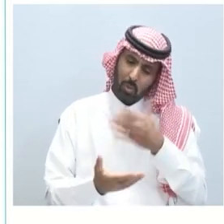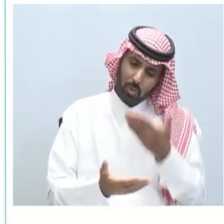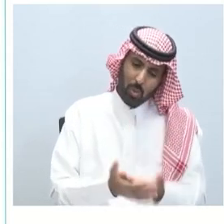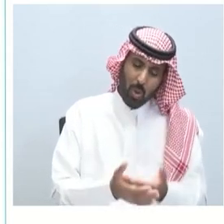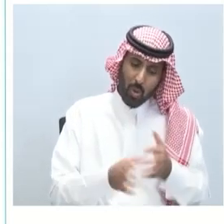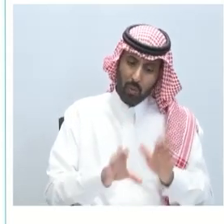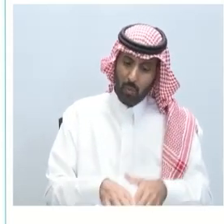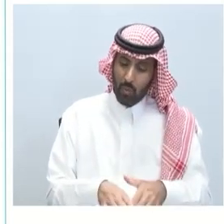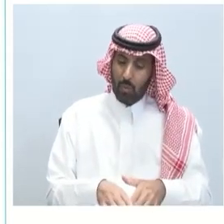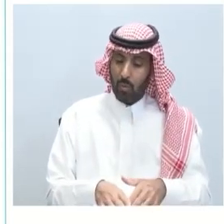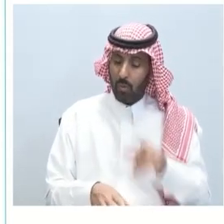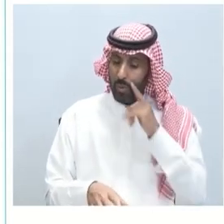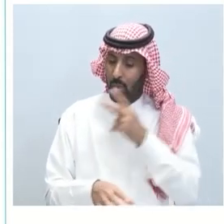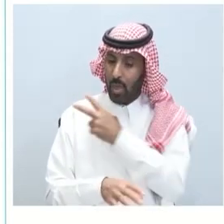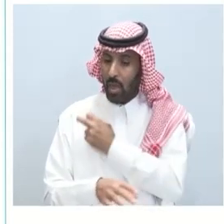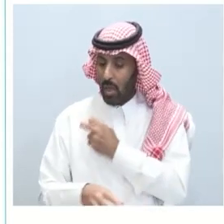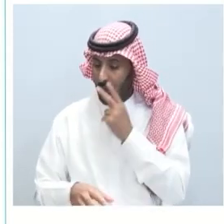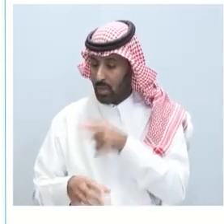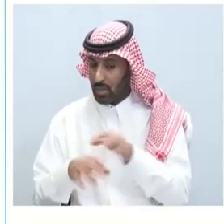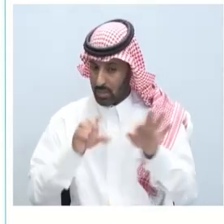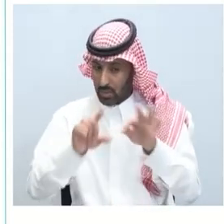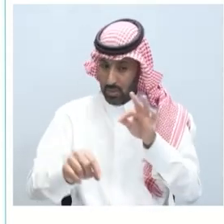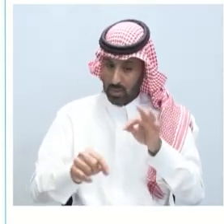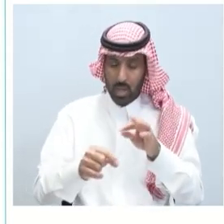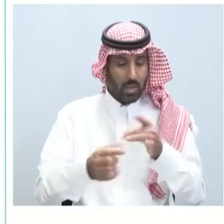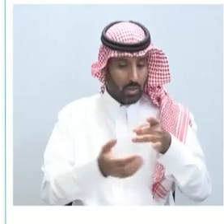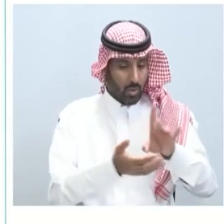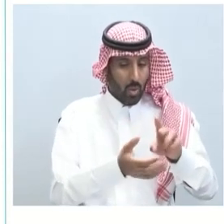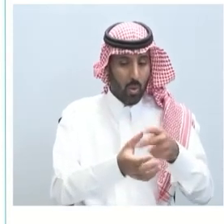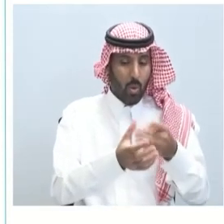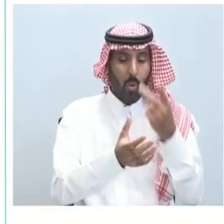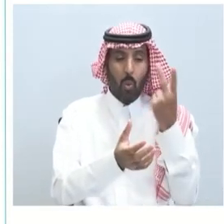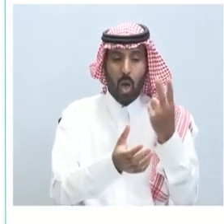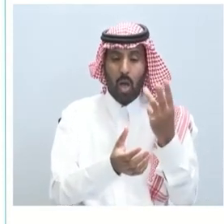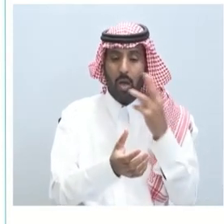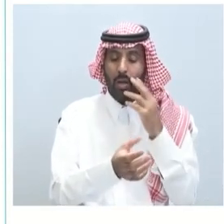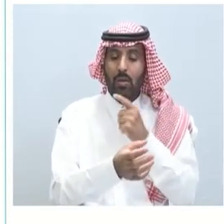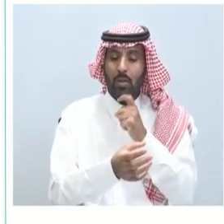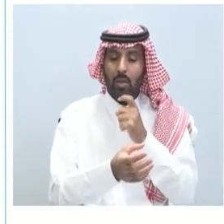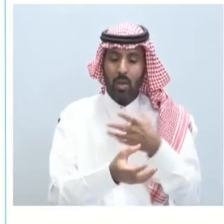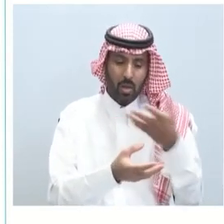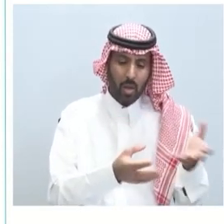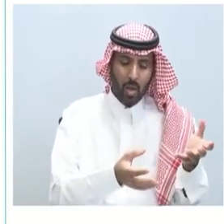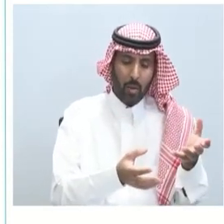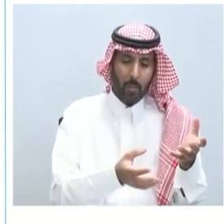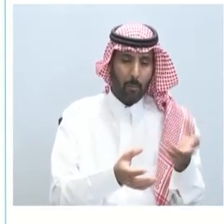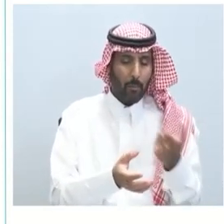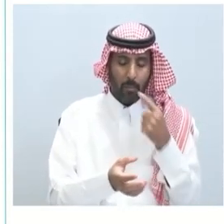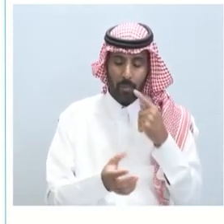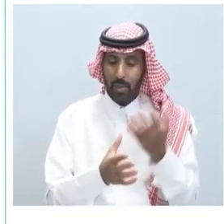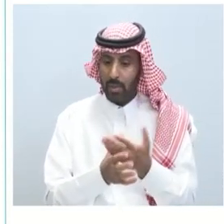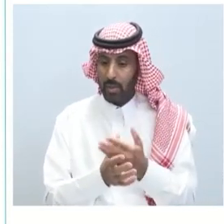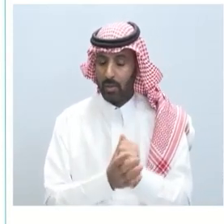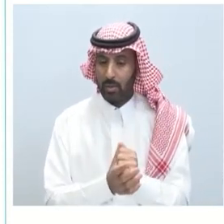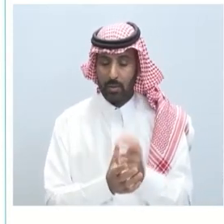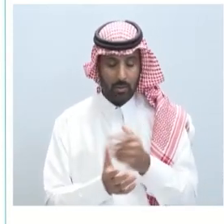freezing water. The captain considers his choices and decides to force the weakest individual out of the lifeboat. He reasons that